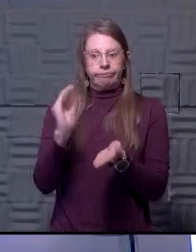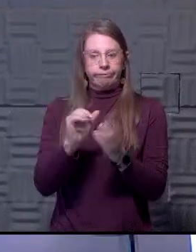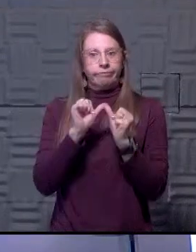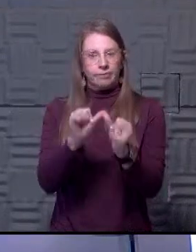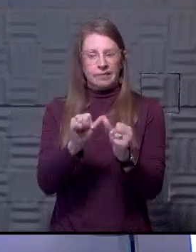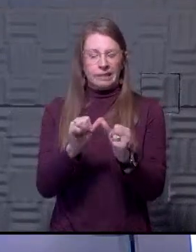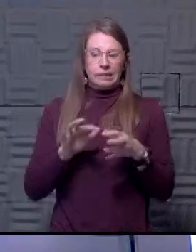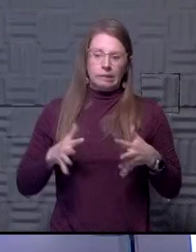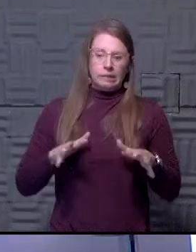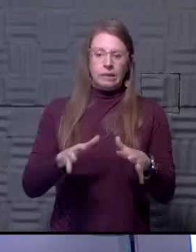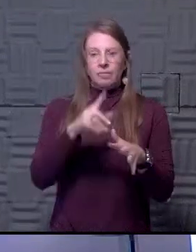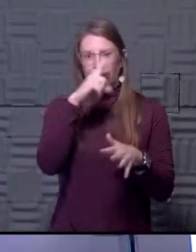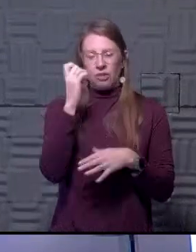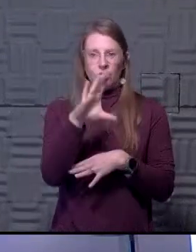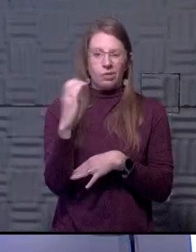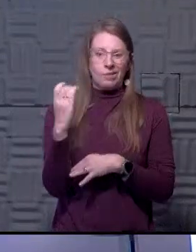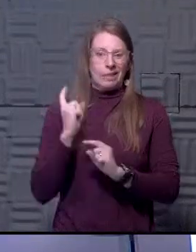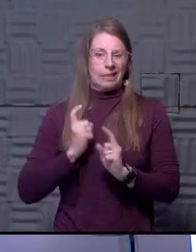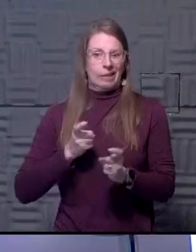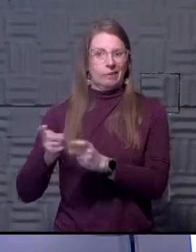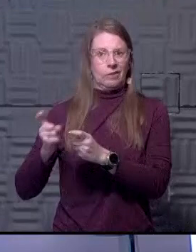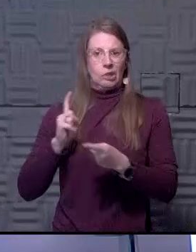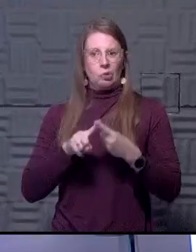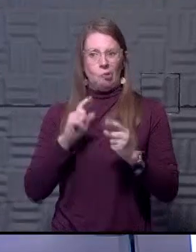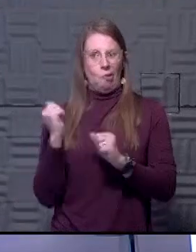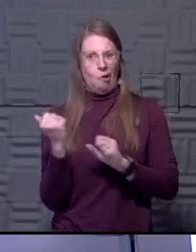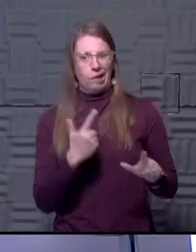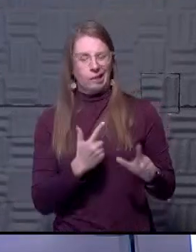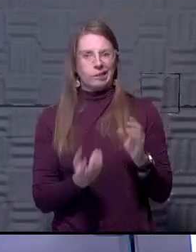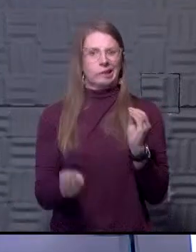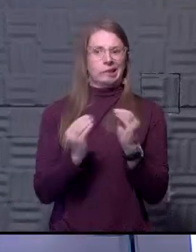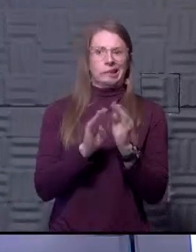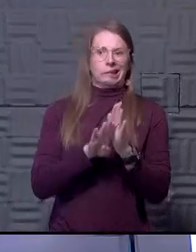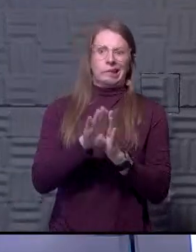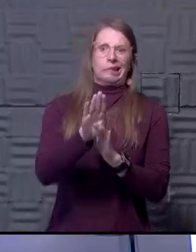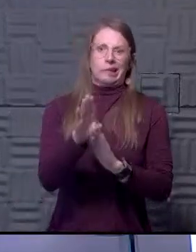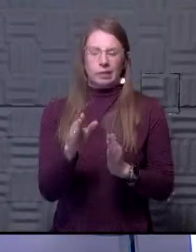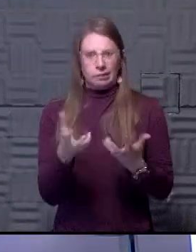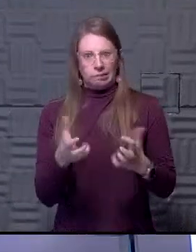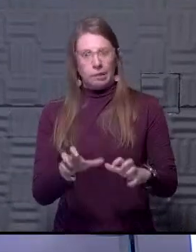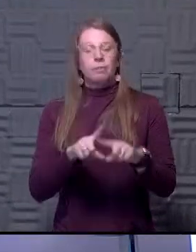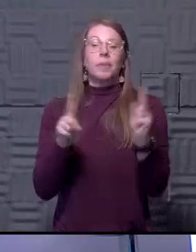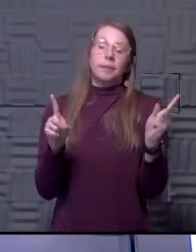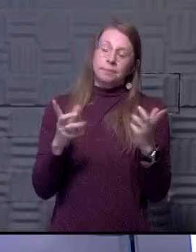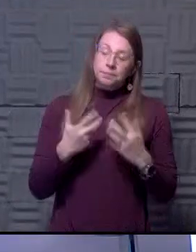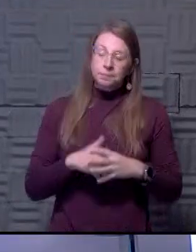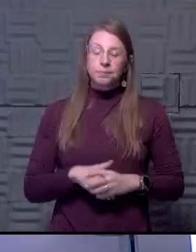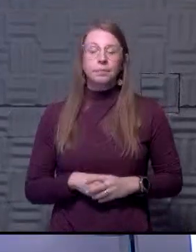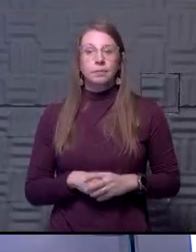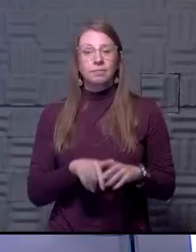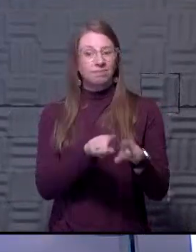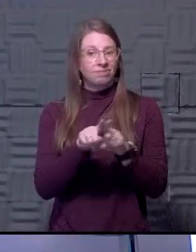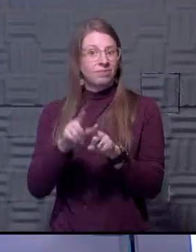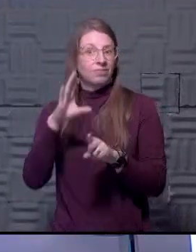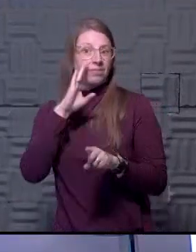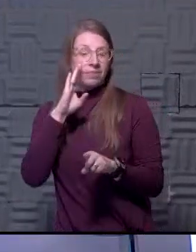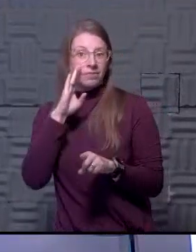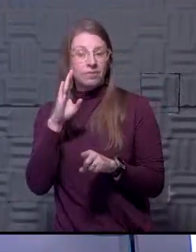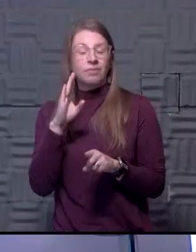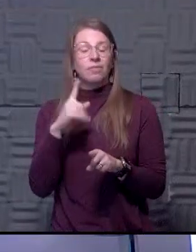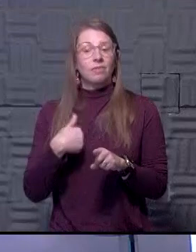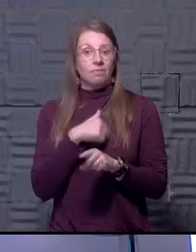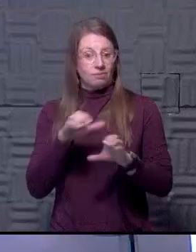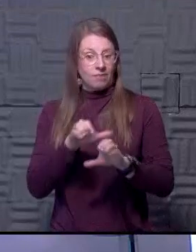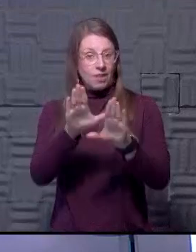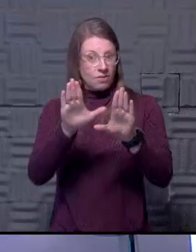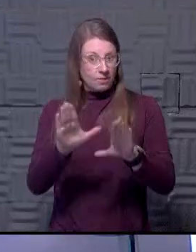little bit nervous. They're being a Christmas gift to everybody of a lot more. But on the other hand, we also know that we have done a